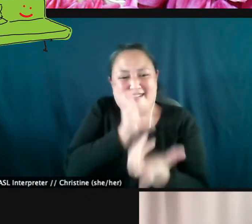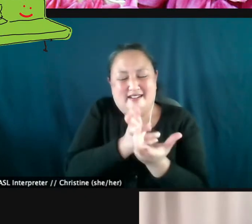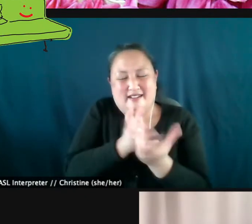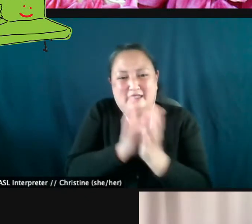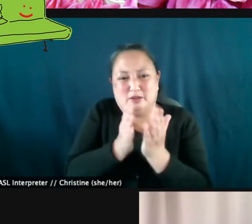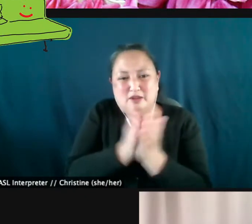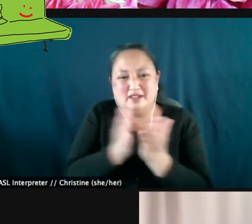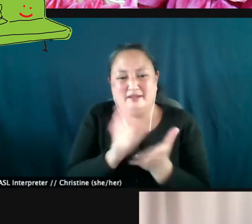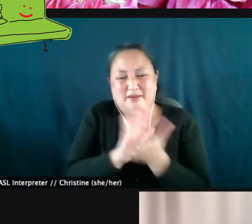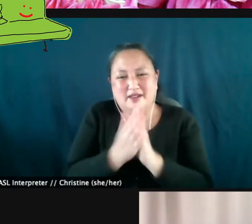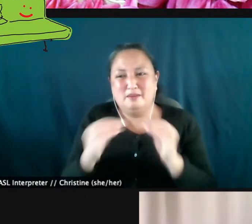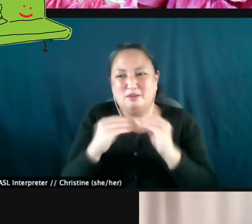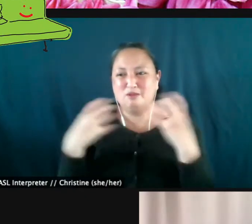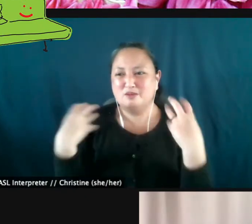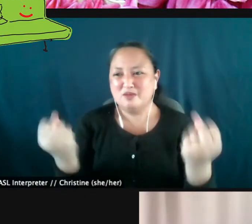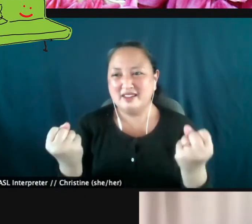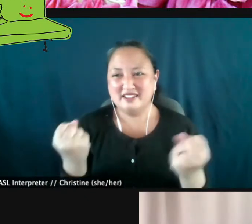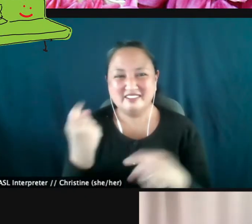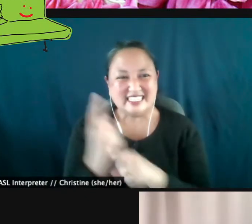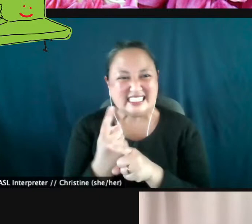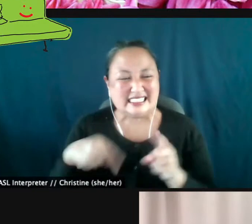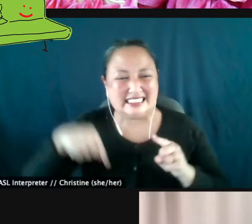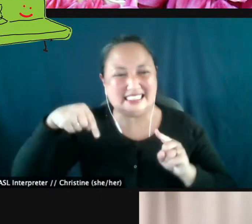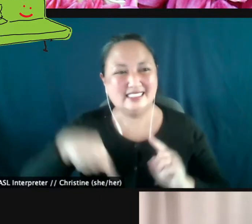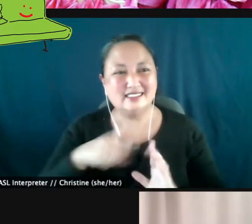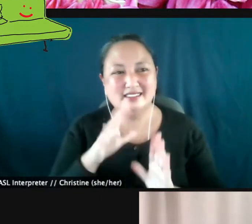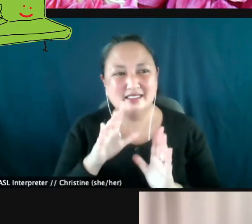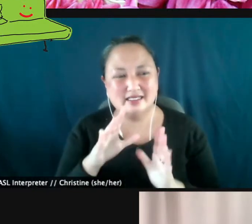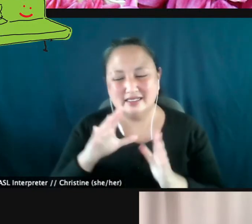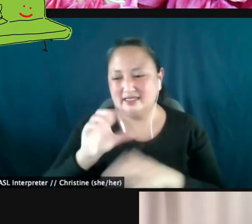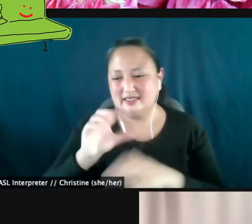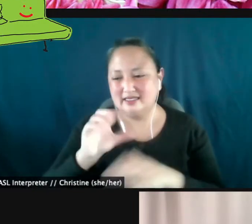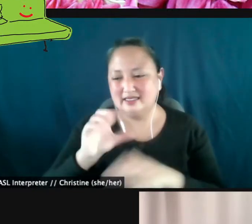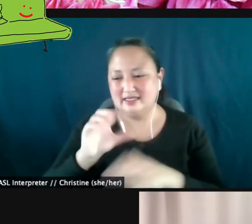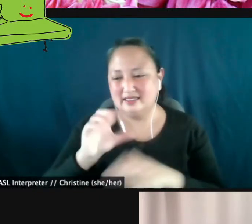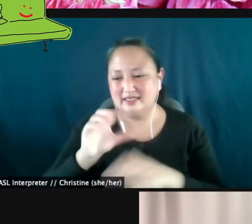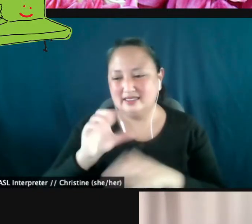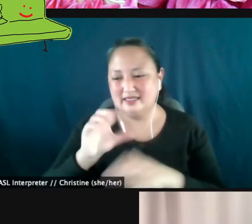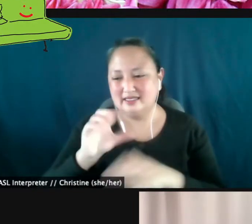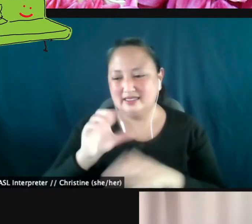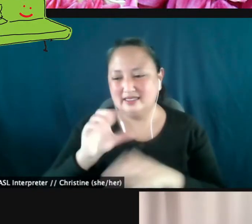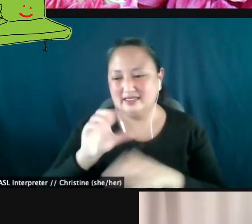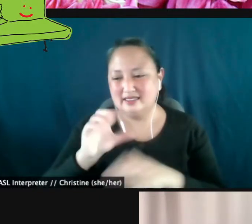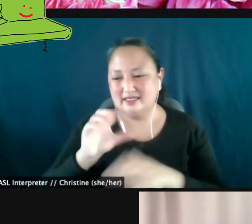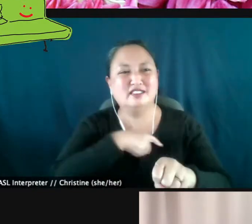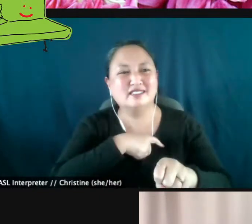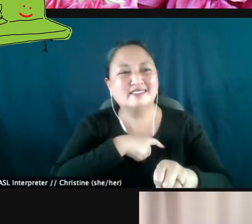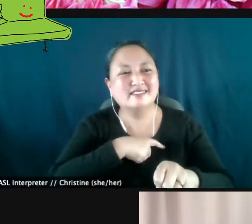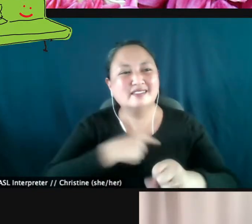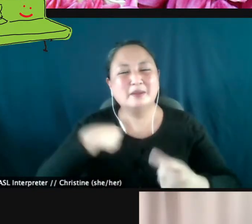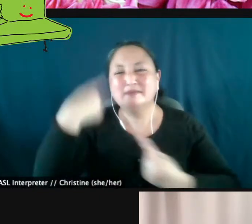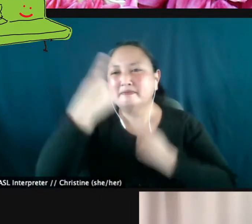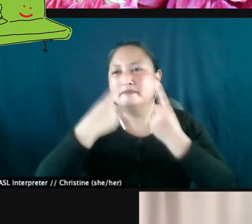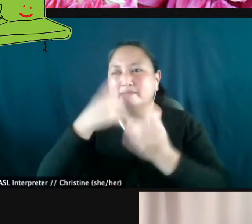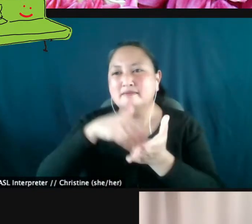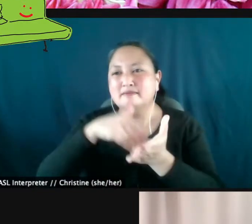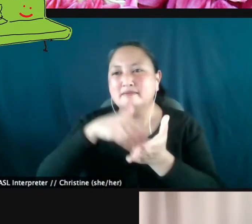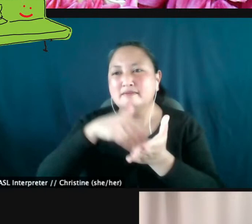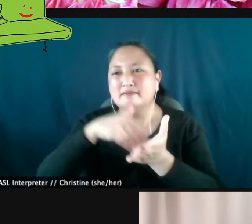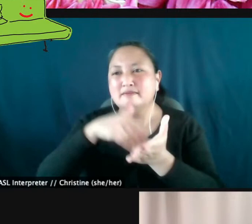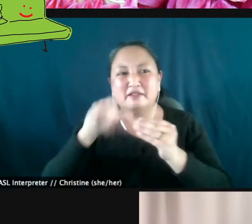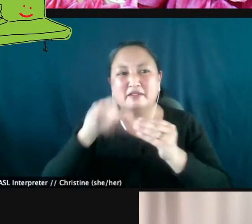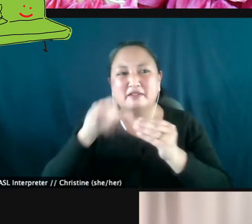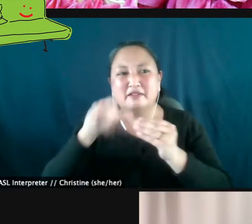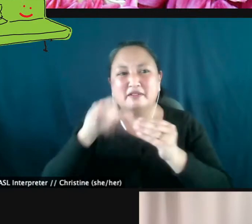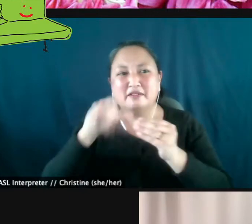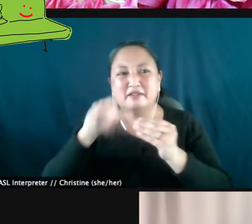in sort of declaring, like, this is the space I want to occupy for us. I've been thinking a lot about that injunctive to take